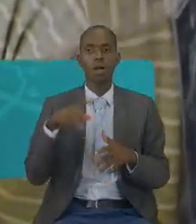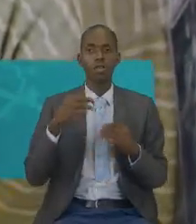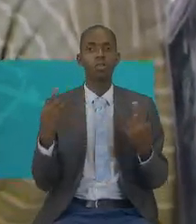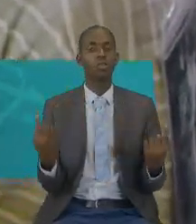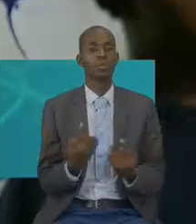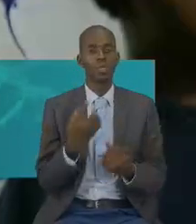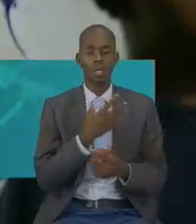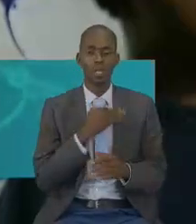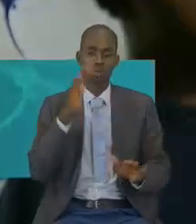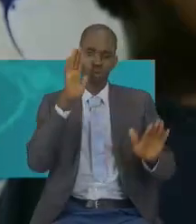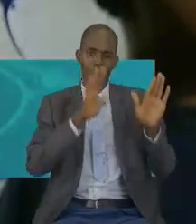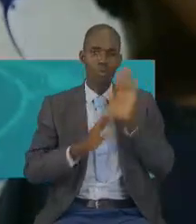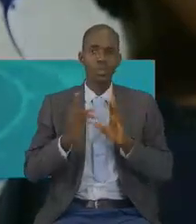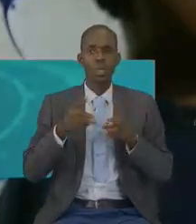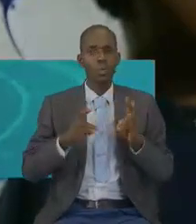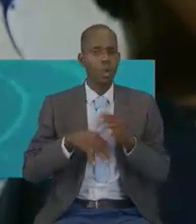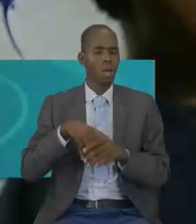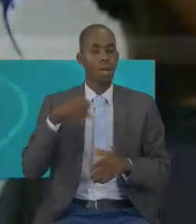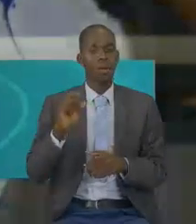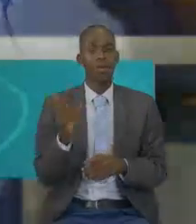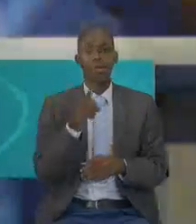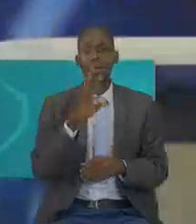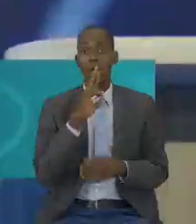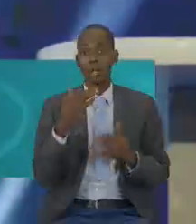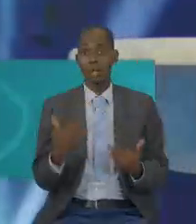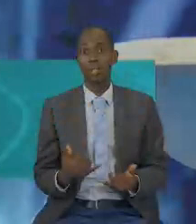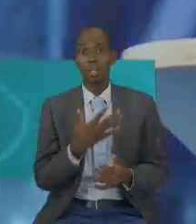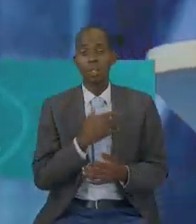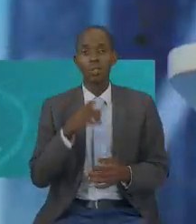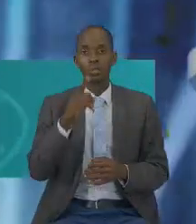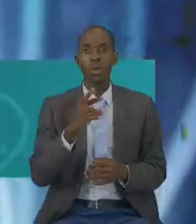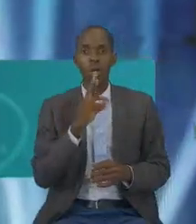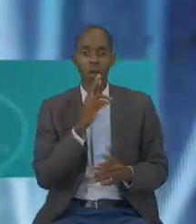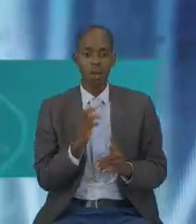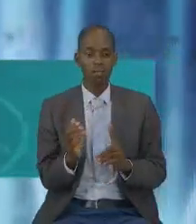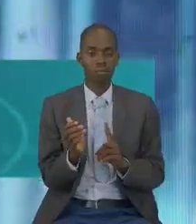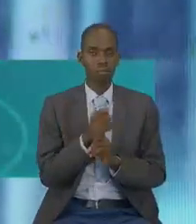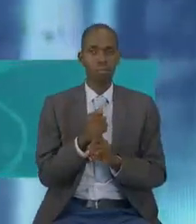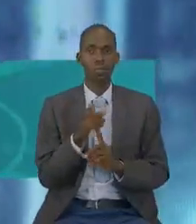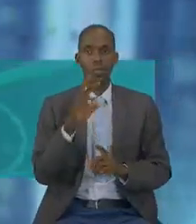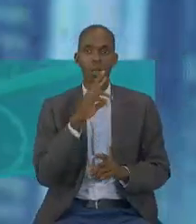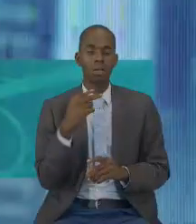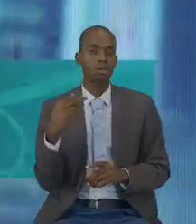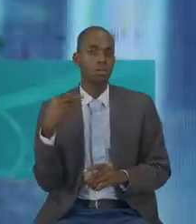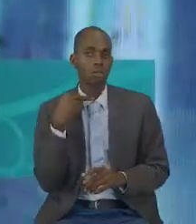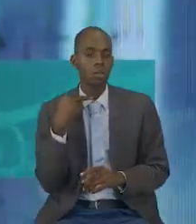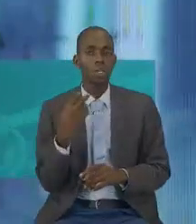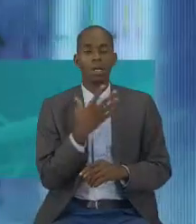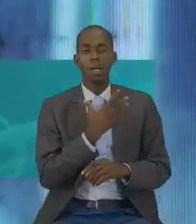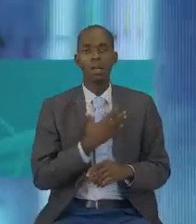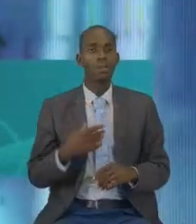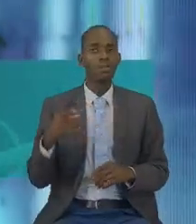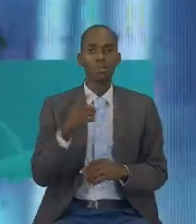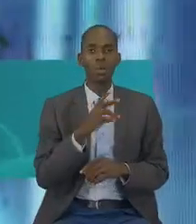way out. Where you are now and you are hedged in and you are incarcerated and you